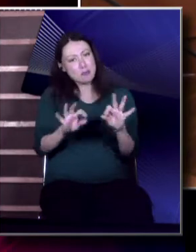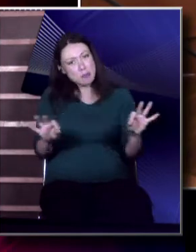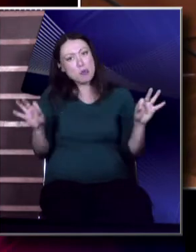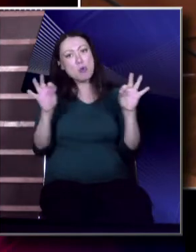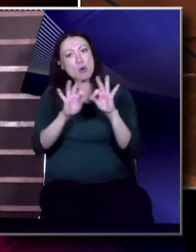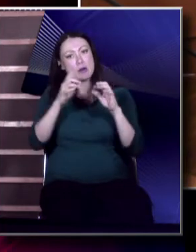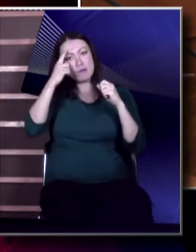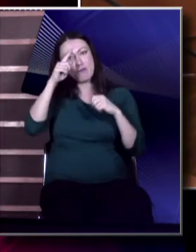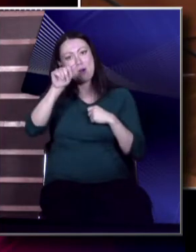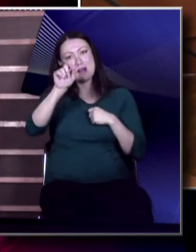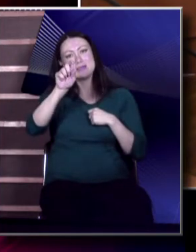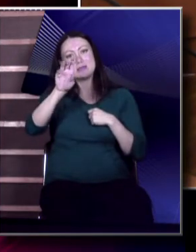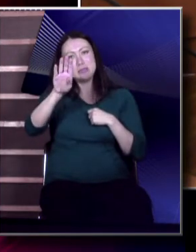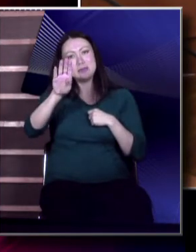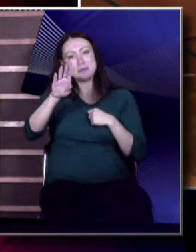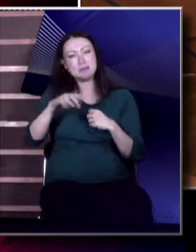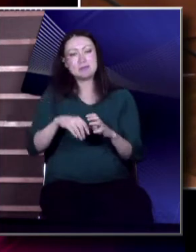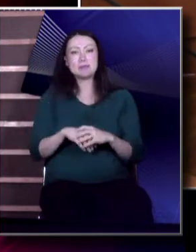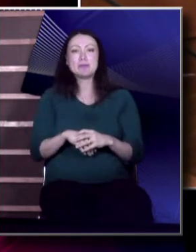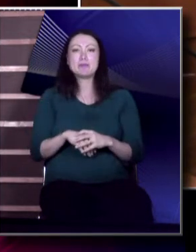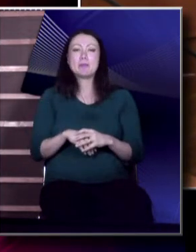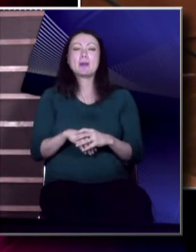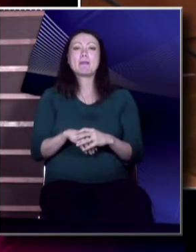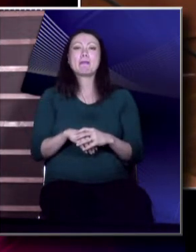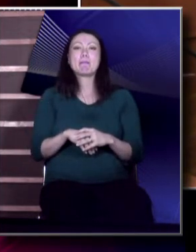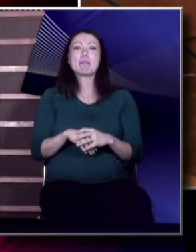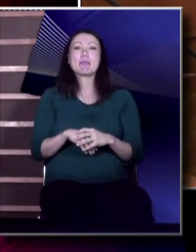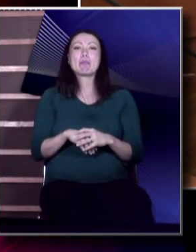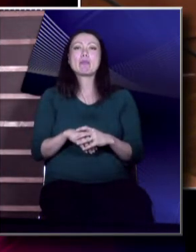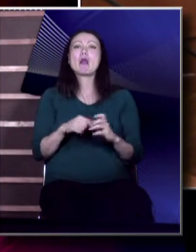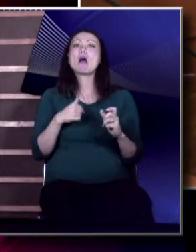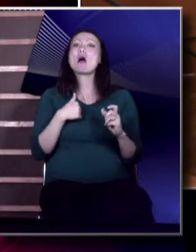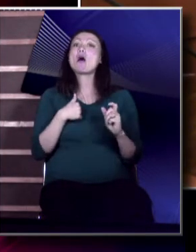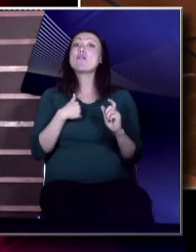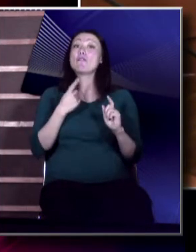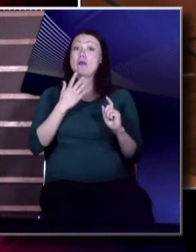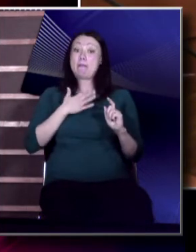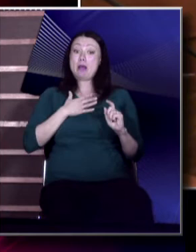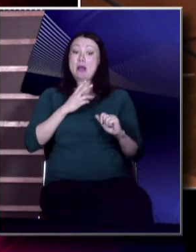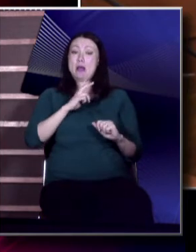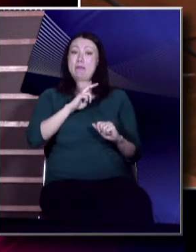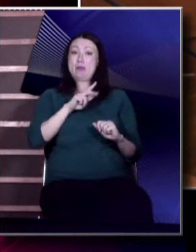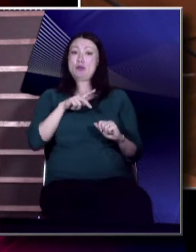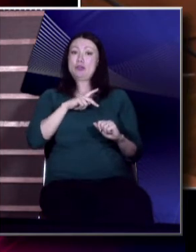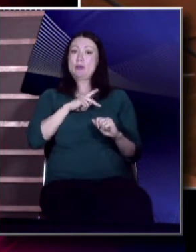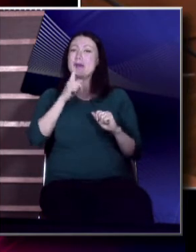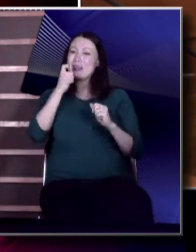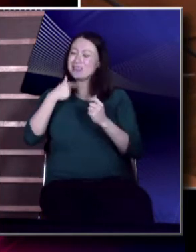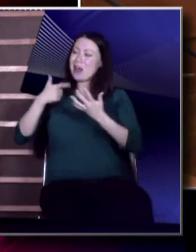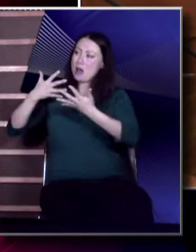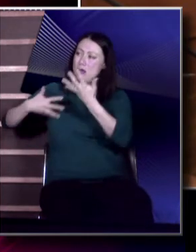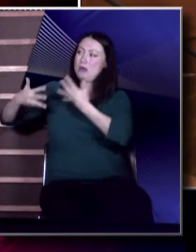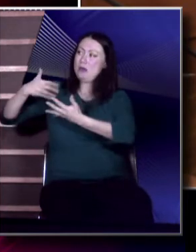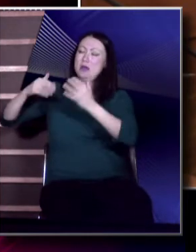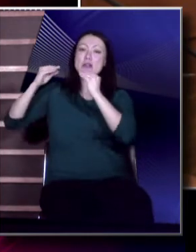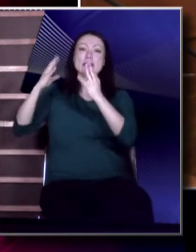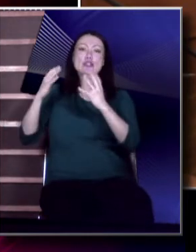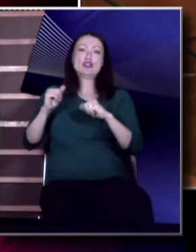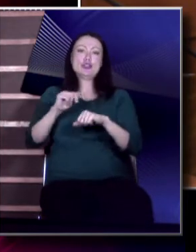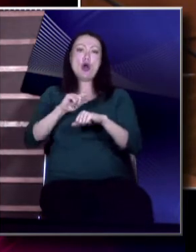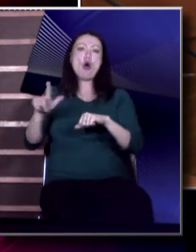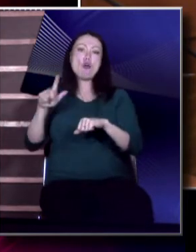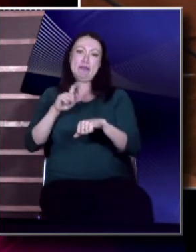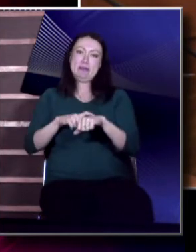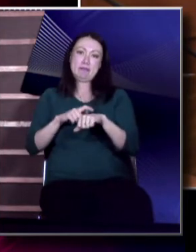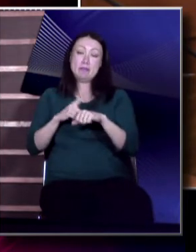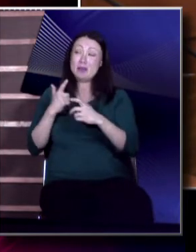ASDB. I also would like to say just a thing for me personally, because I'm with teachers all the time, and it does say a